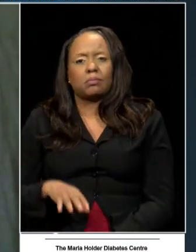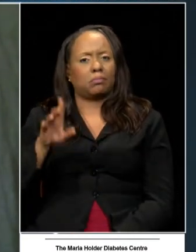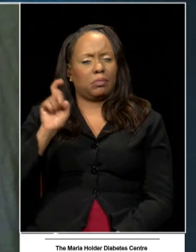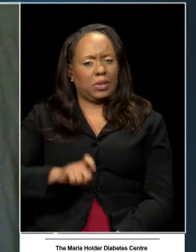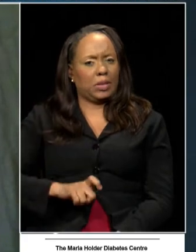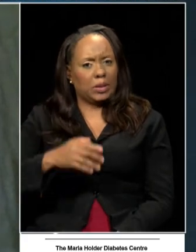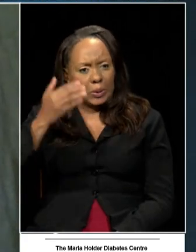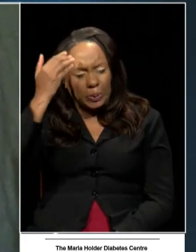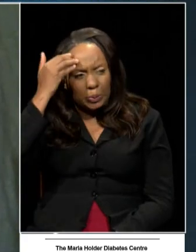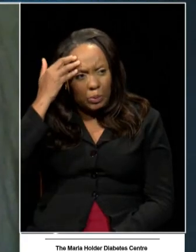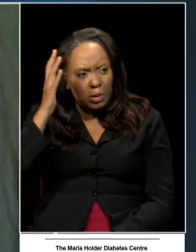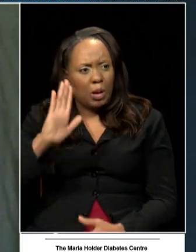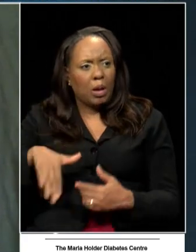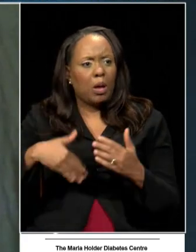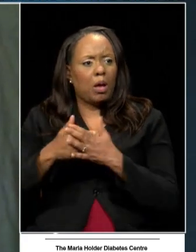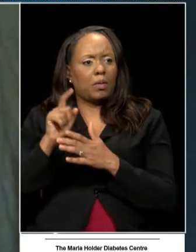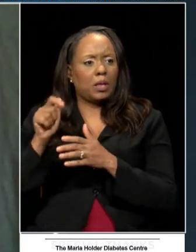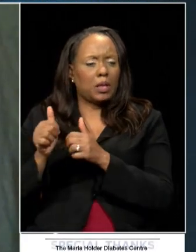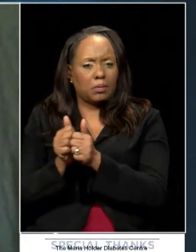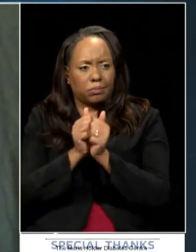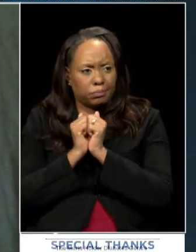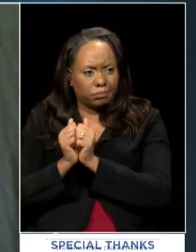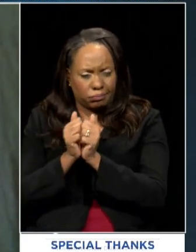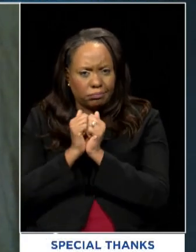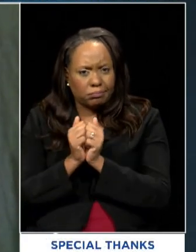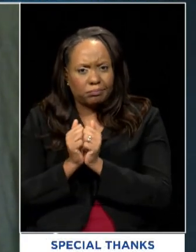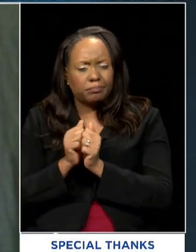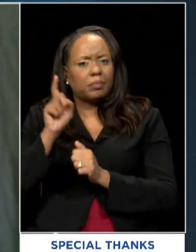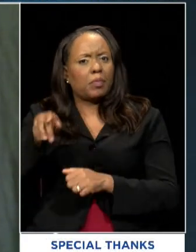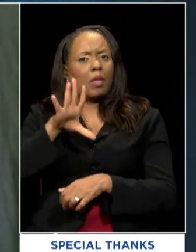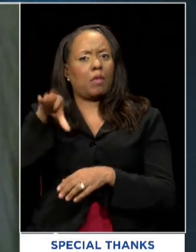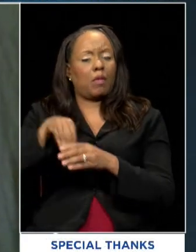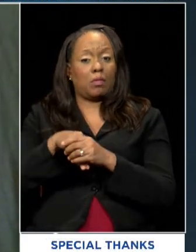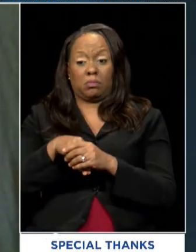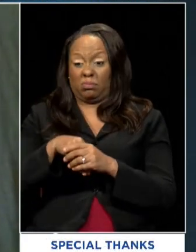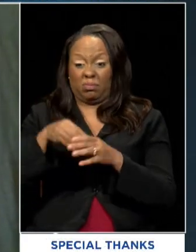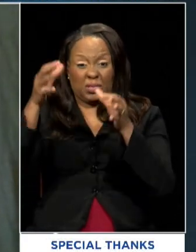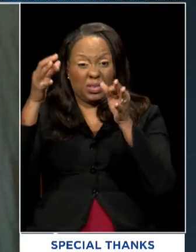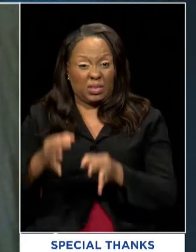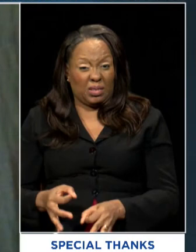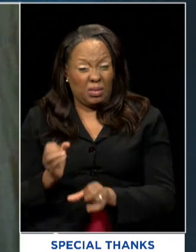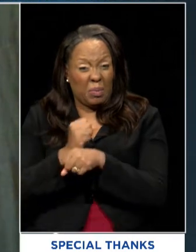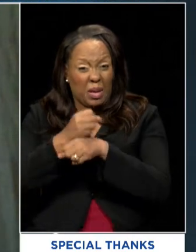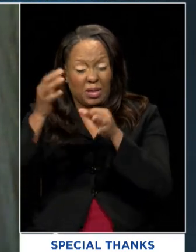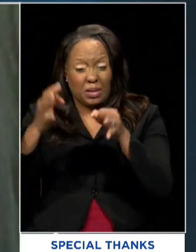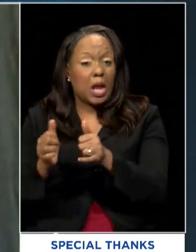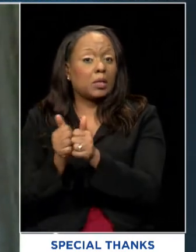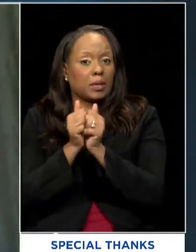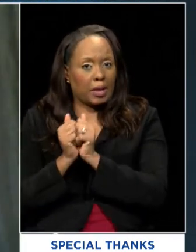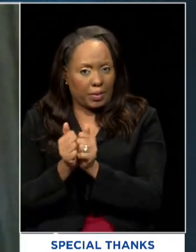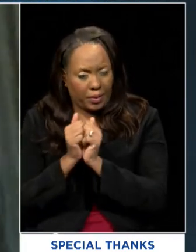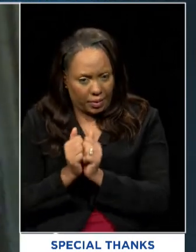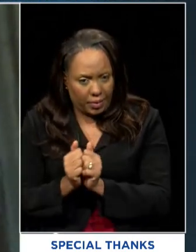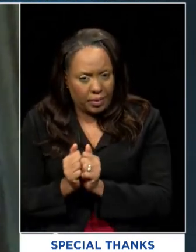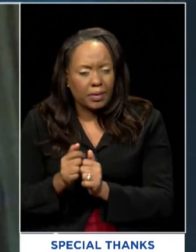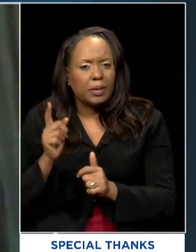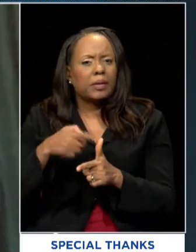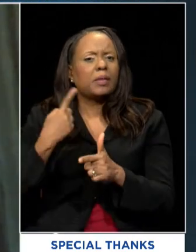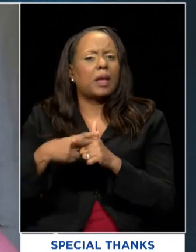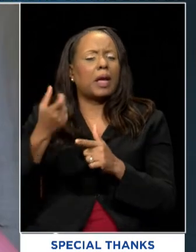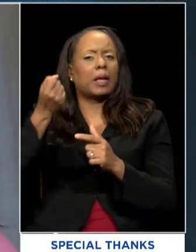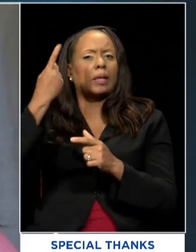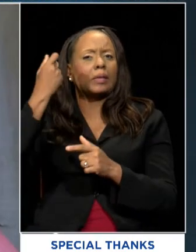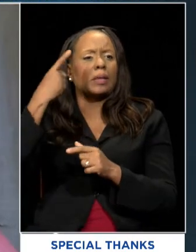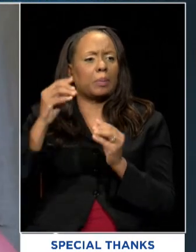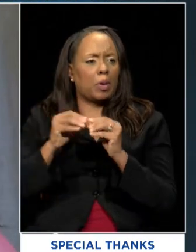we're all part, as Marianne said, a big part of the decision making. If people are involved in the process, then they understand why we're doing what we're doing. Yeah,